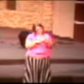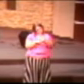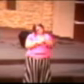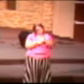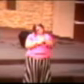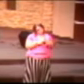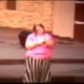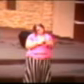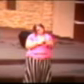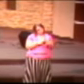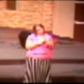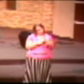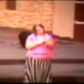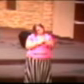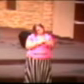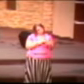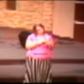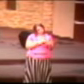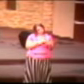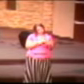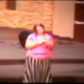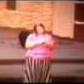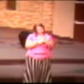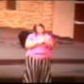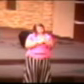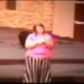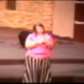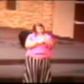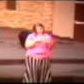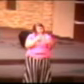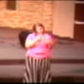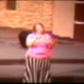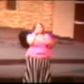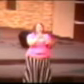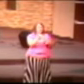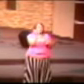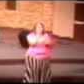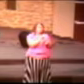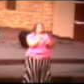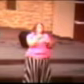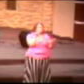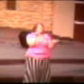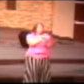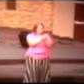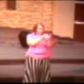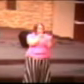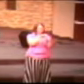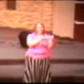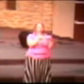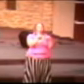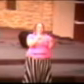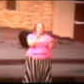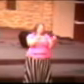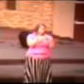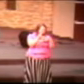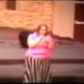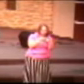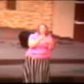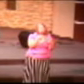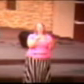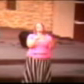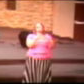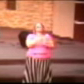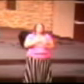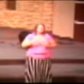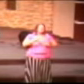is this notion that every day they met together and they broke bread in their homes and they ate together and they enjoyed the